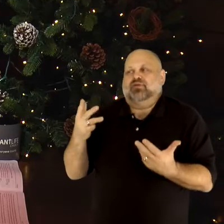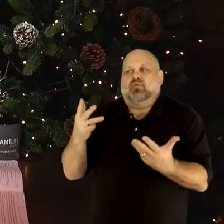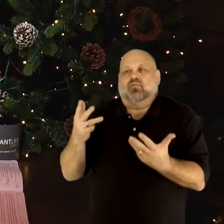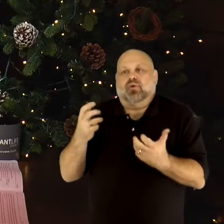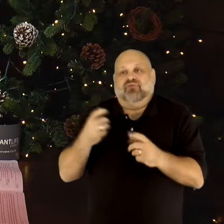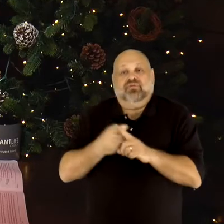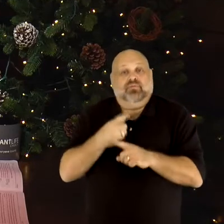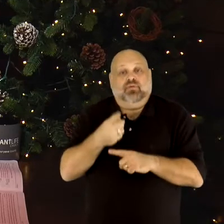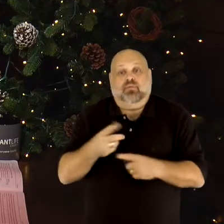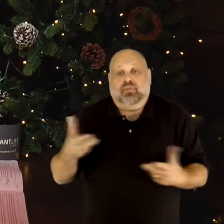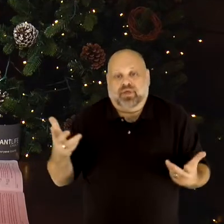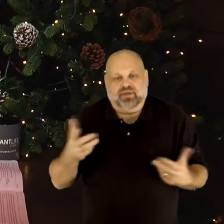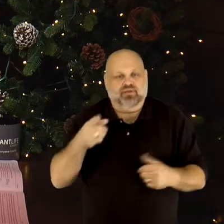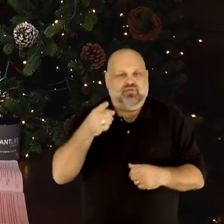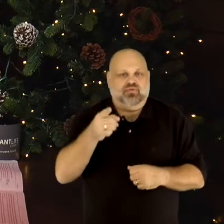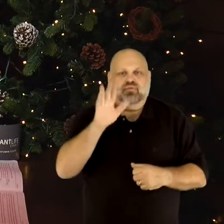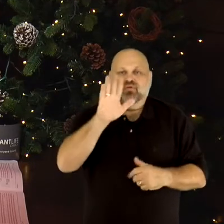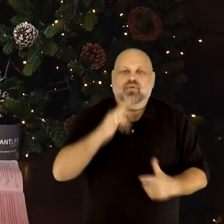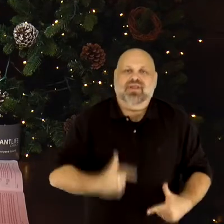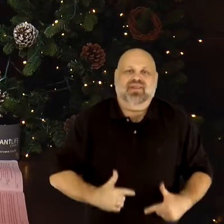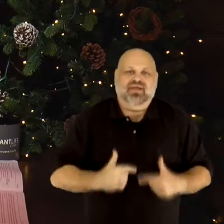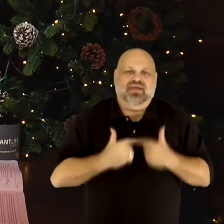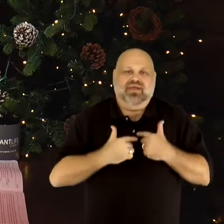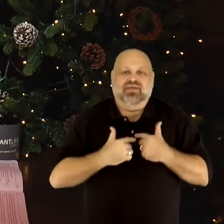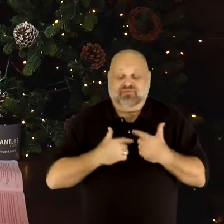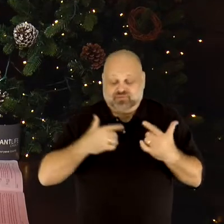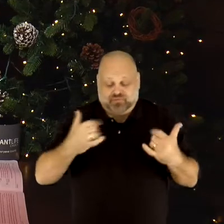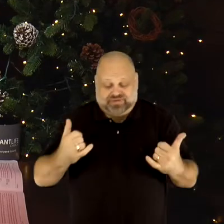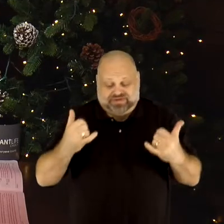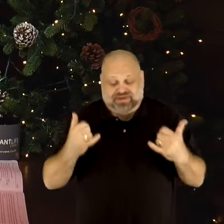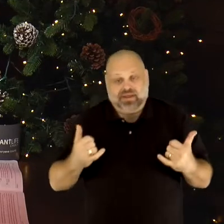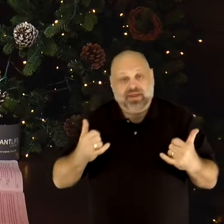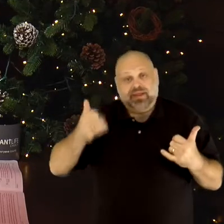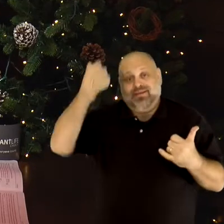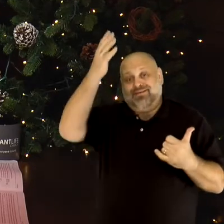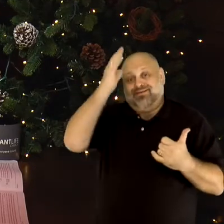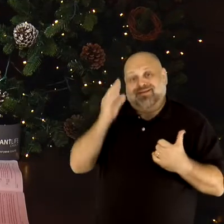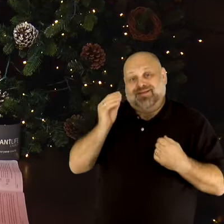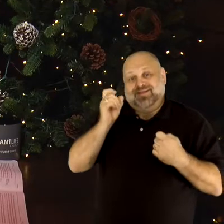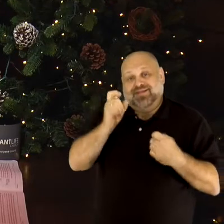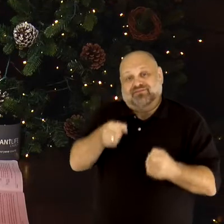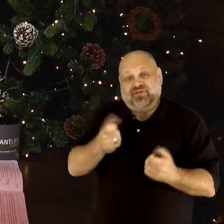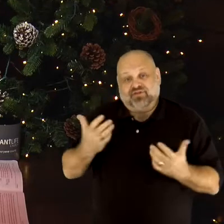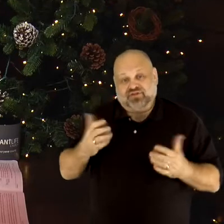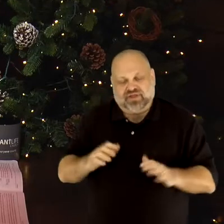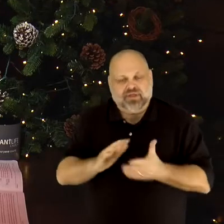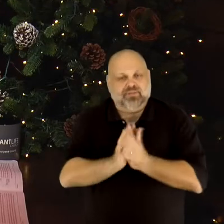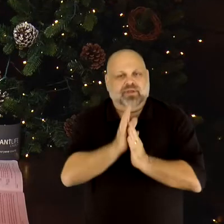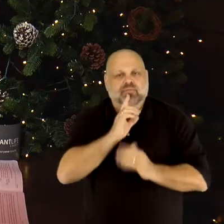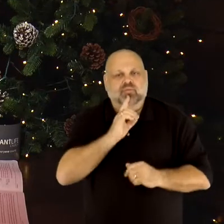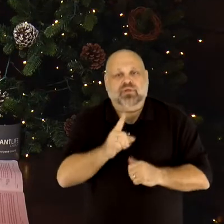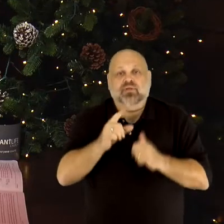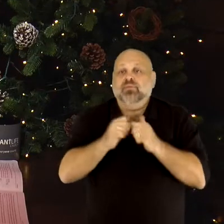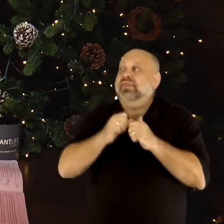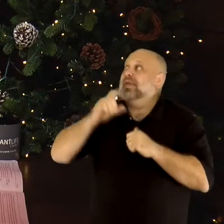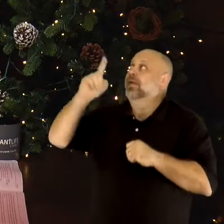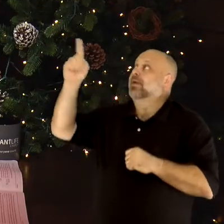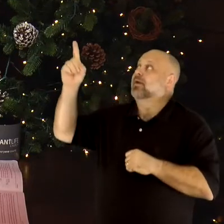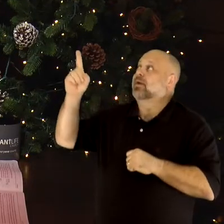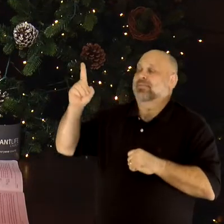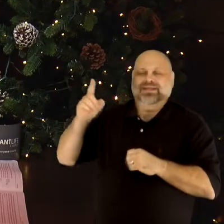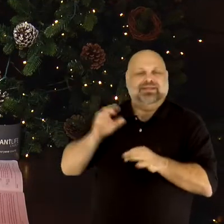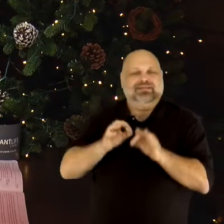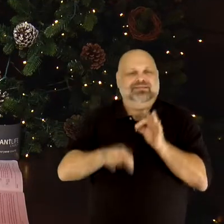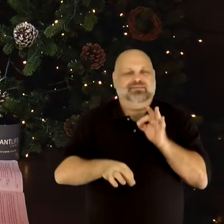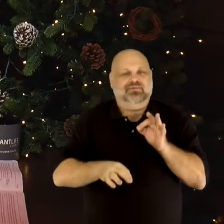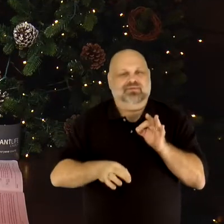you is you, your life. So today, God is giving you a chance to get real with Him. And